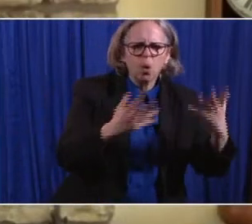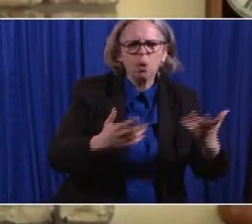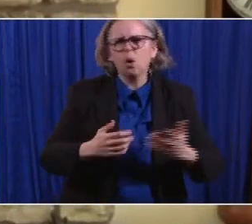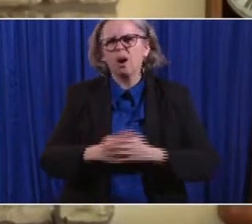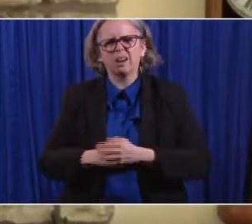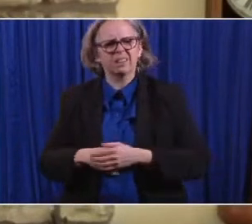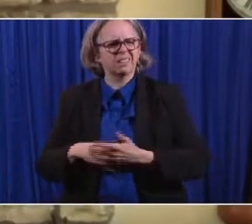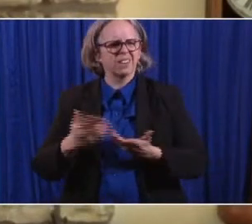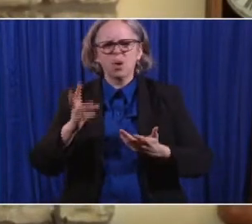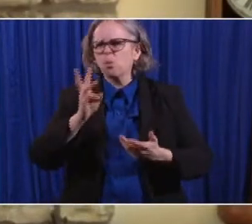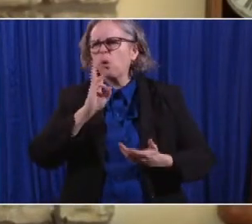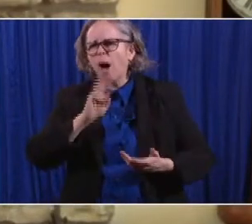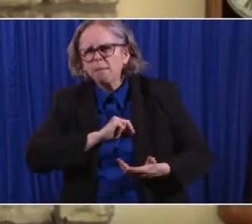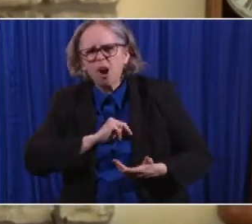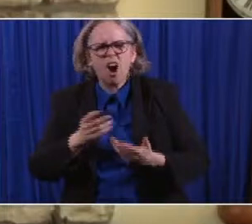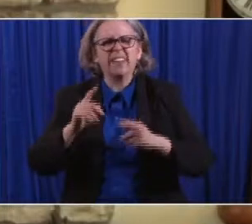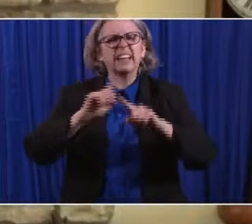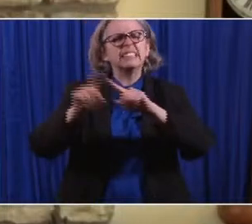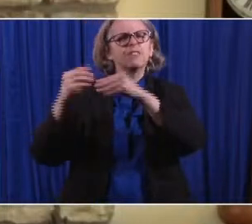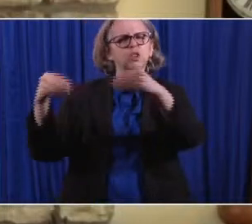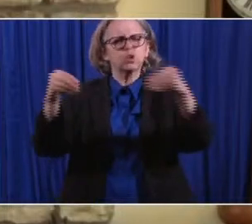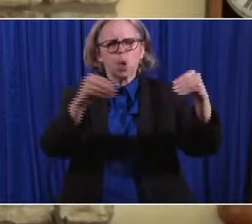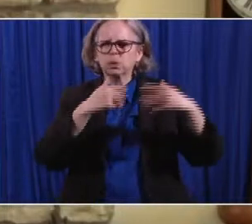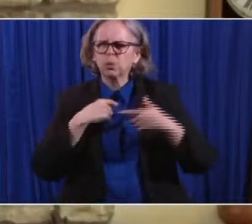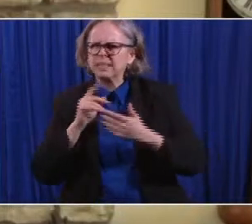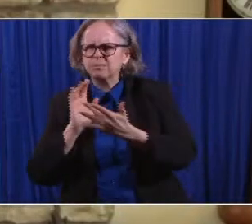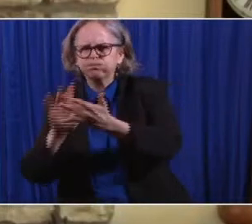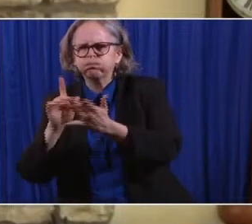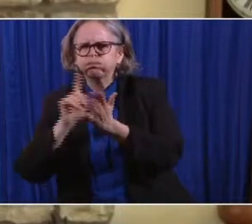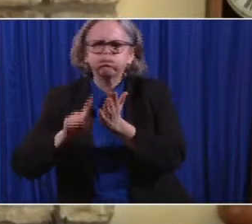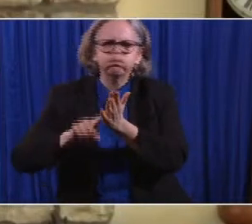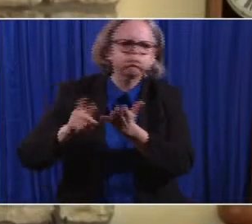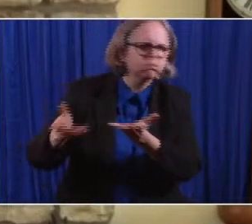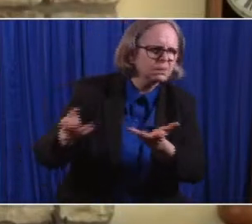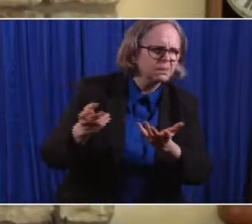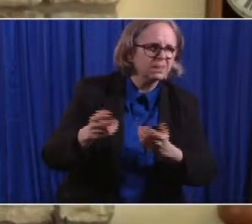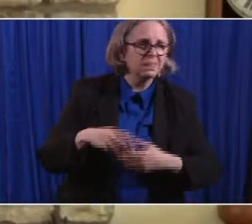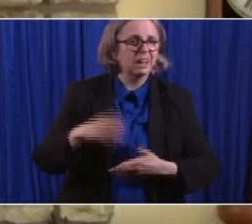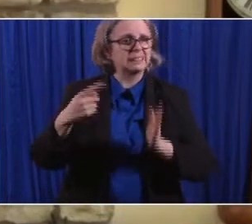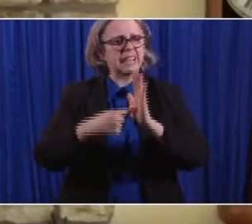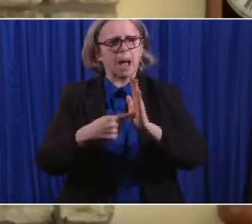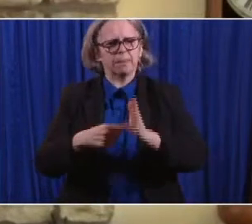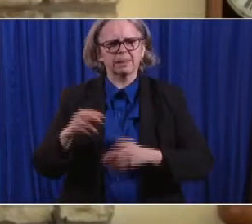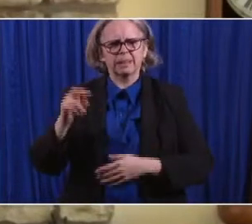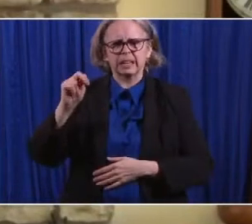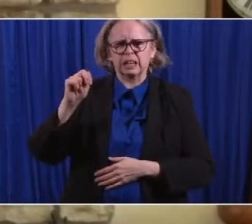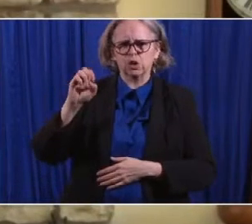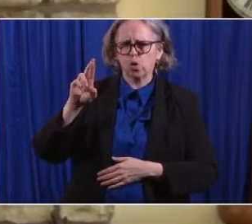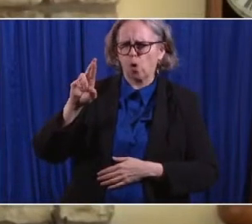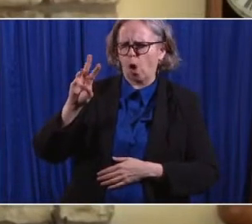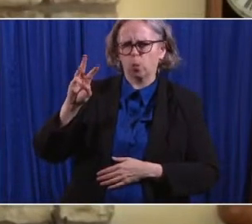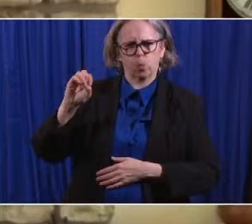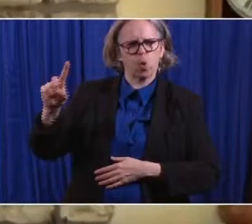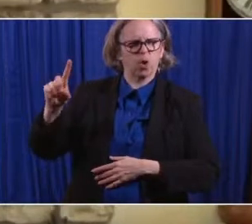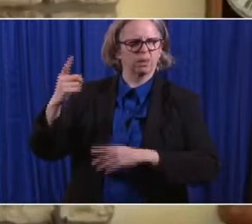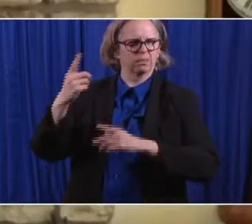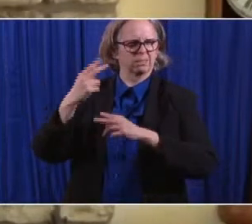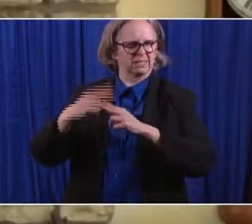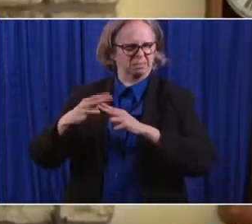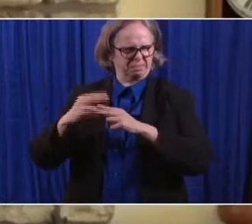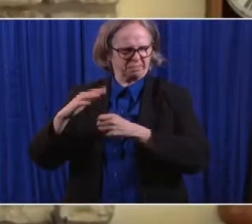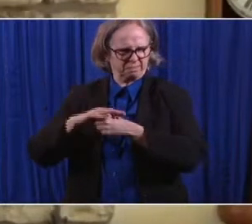Drug Mart, and a few other places. And just to give you an example, in Norwood, there were 34 provider locations